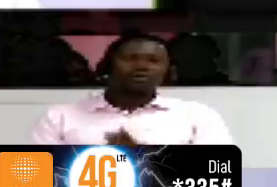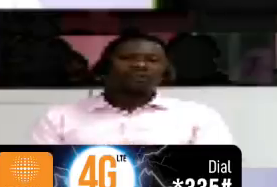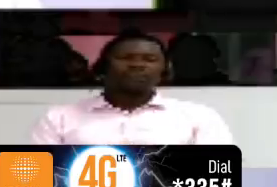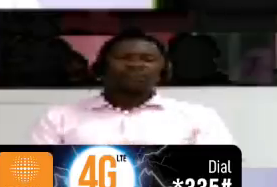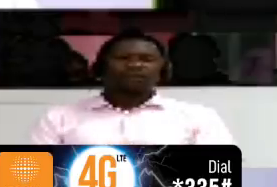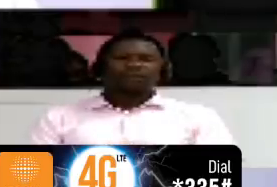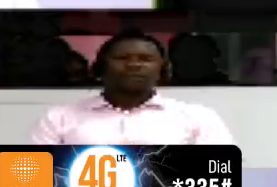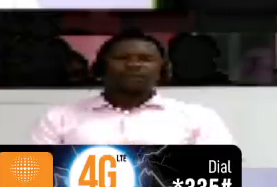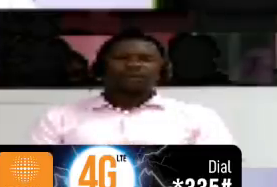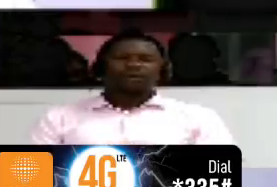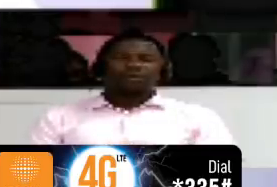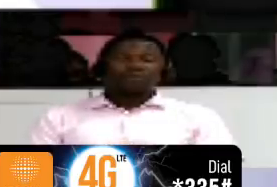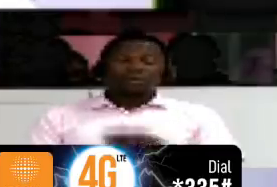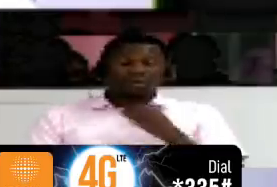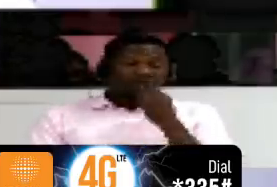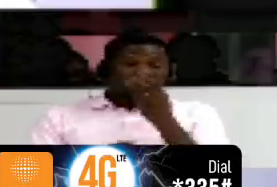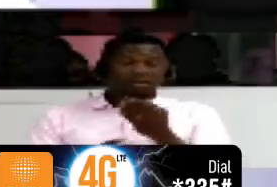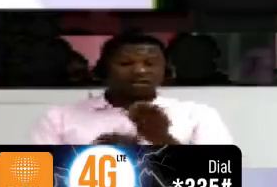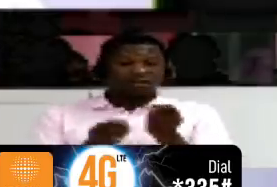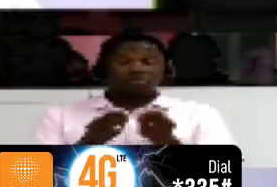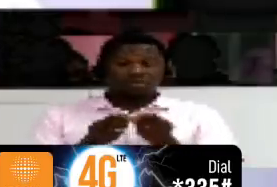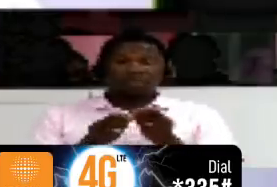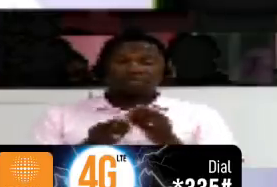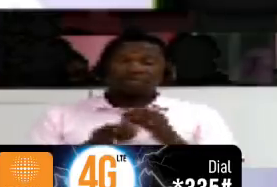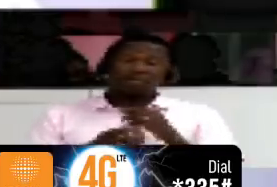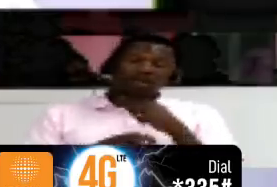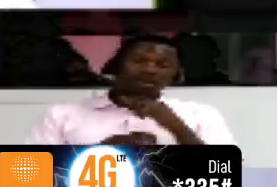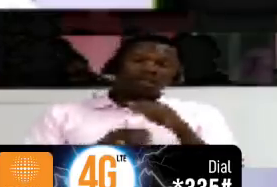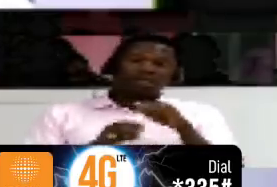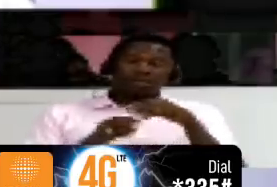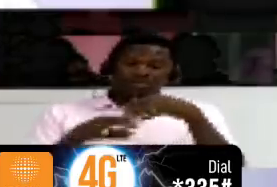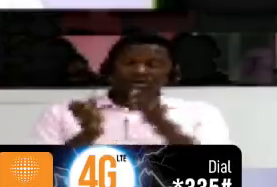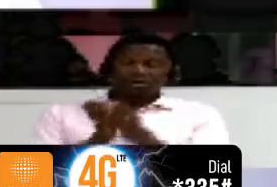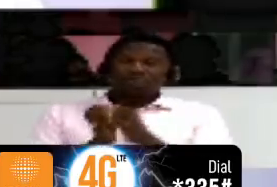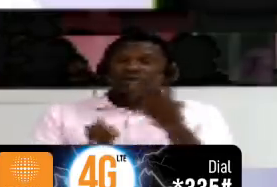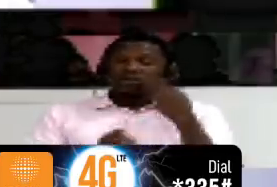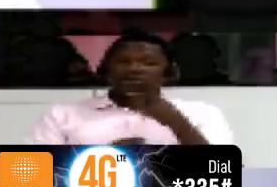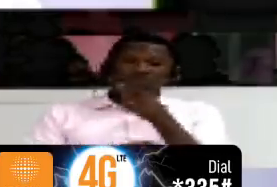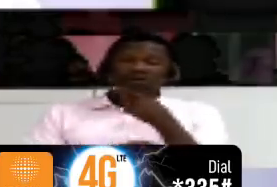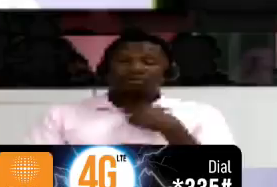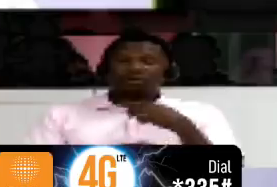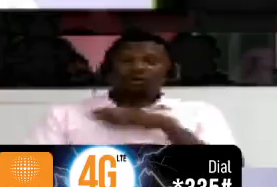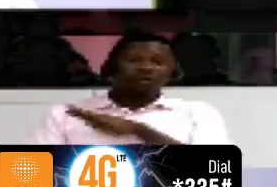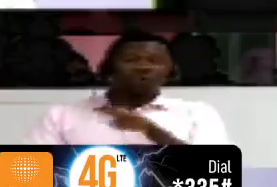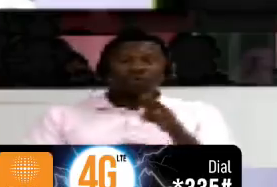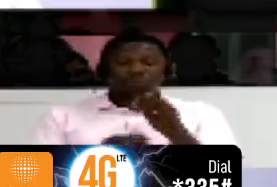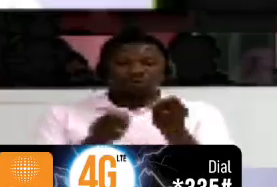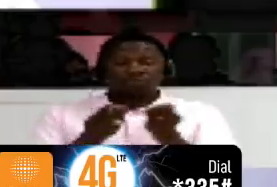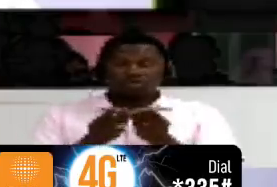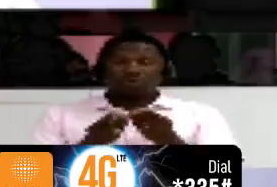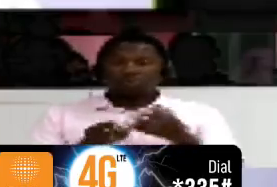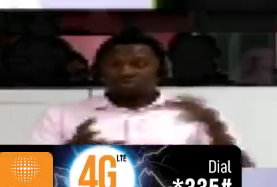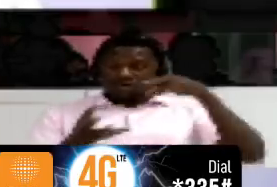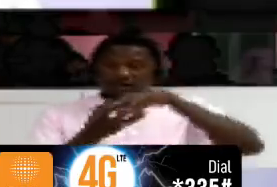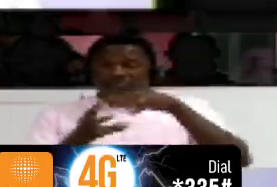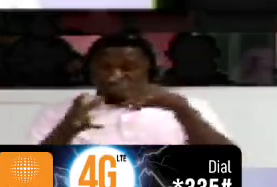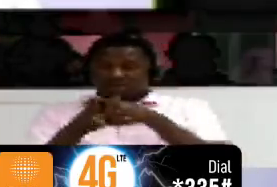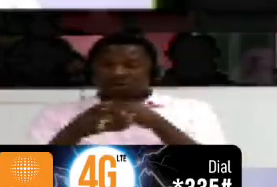called students association, when some of them are not students, they've already finished school. You're putting them together, you call them